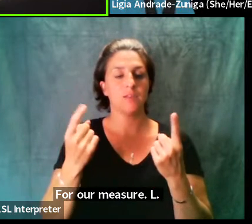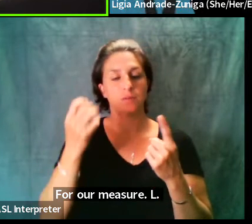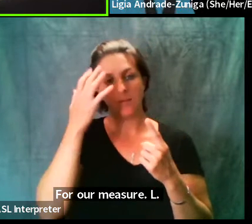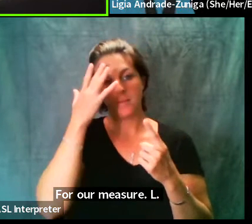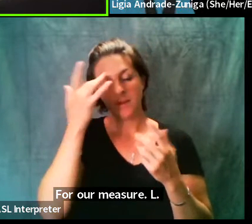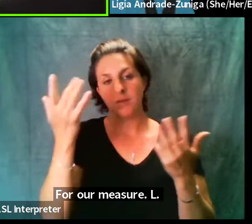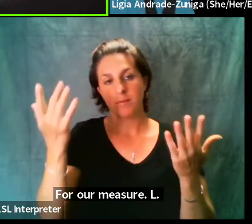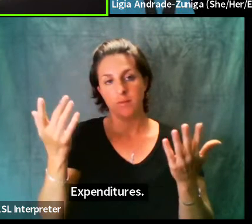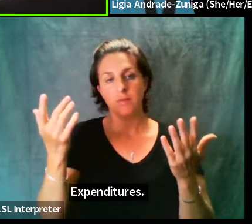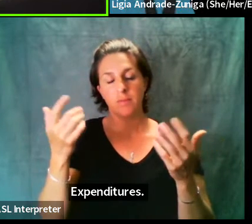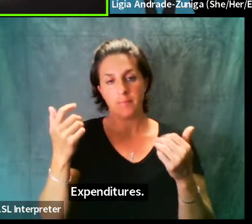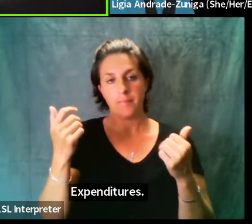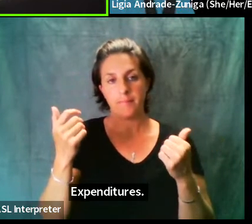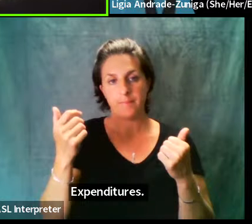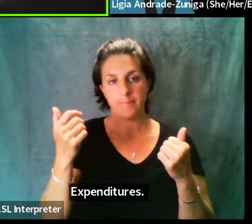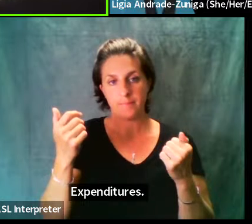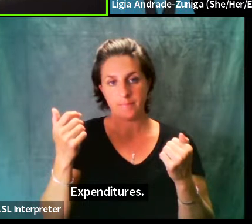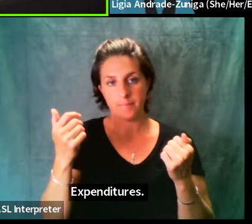while